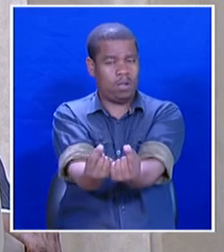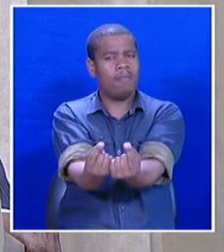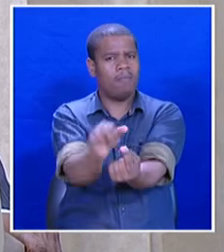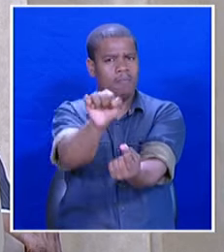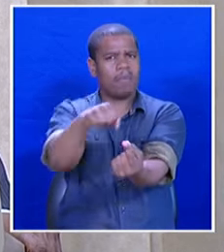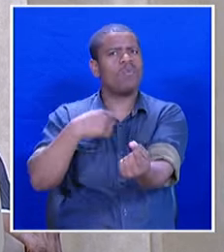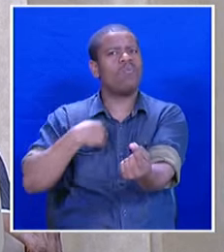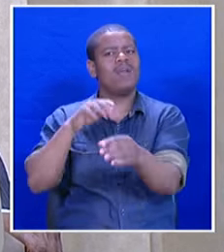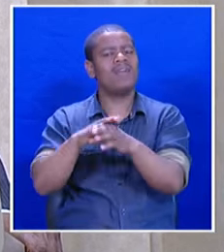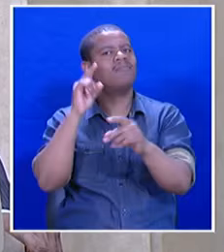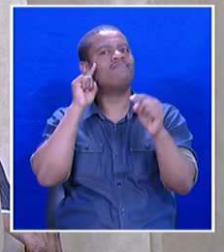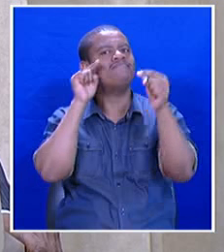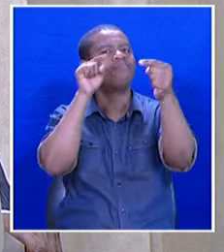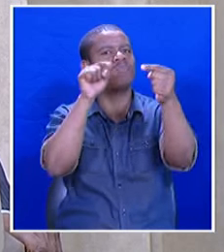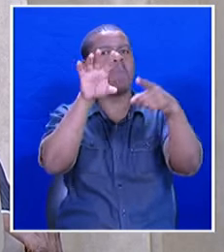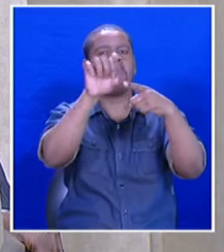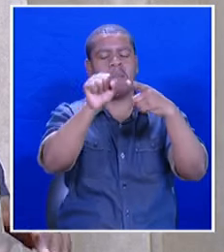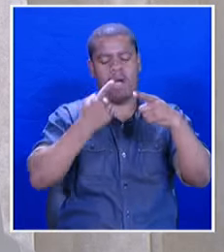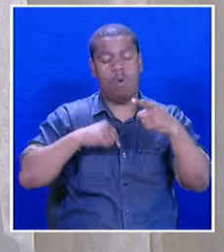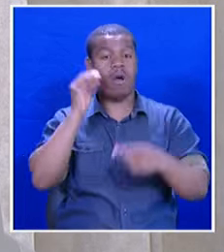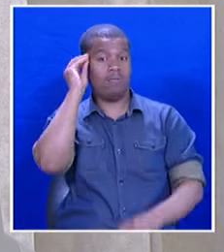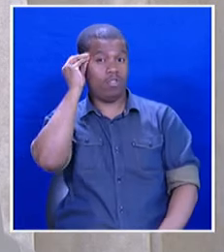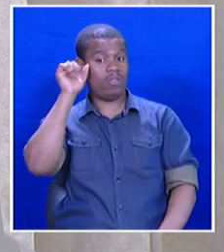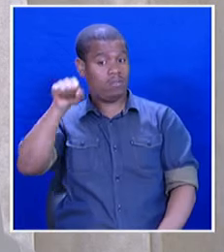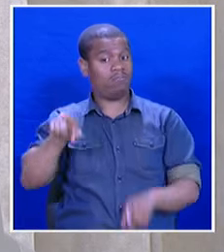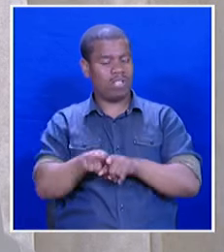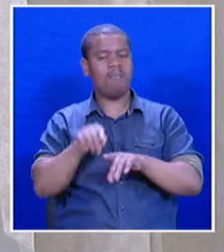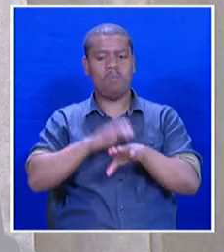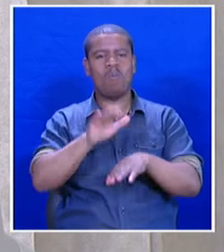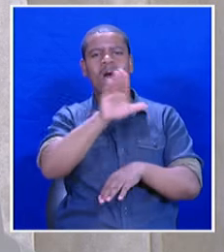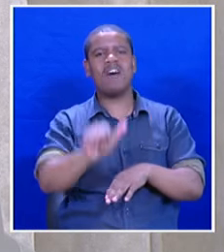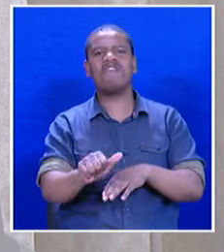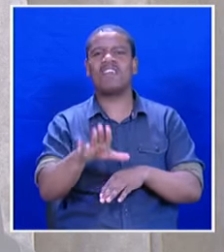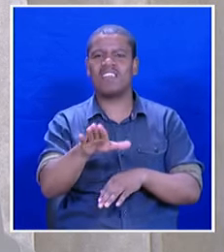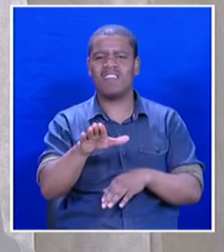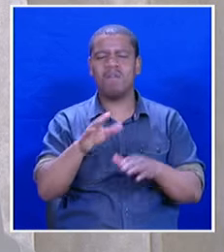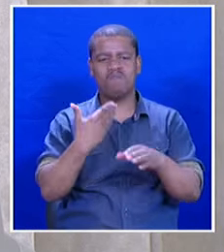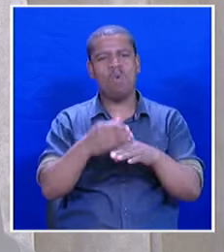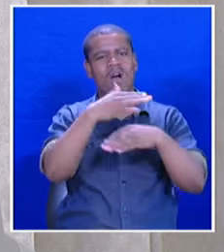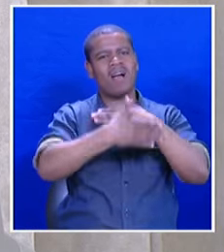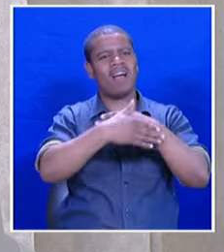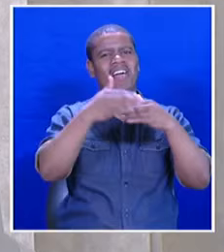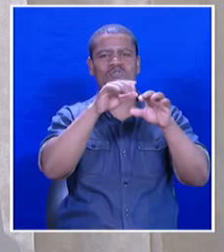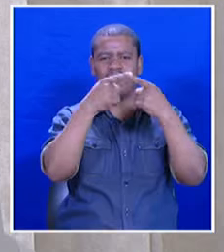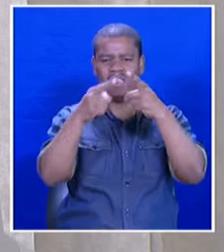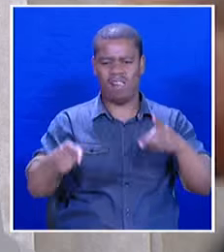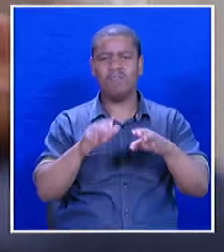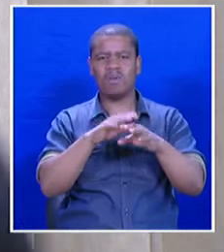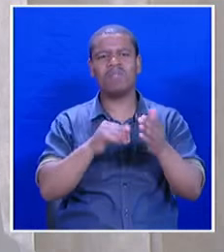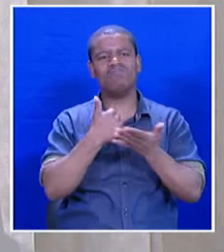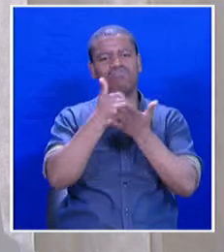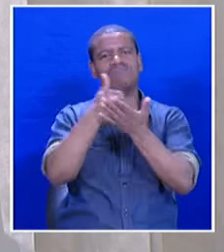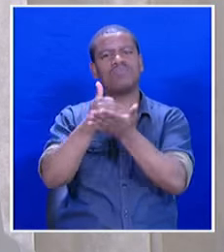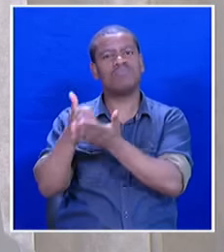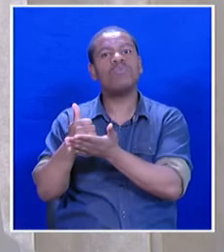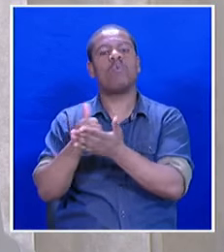same time, we promote the interests of various African countries in the way we trade with them, in the